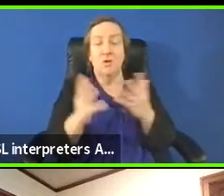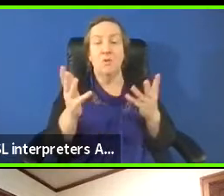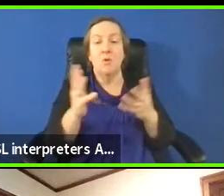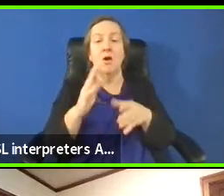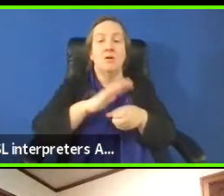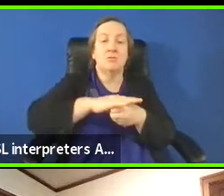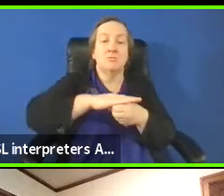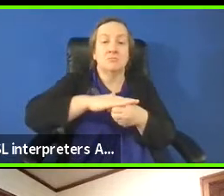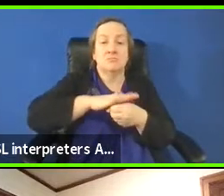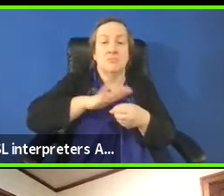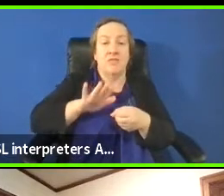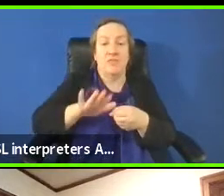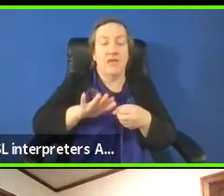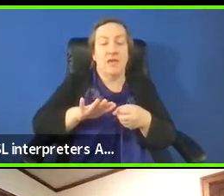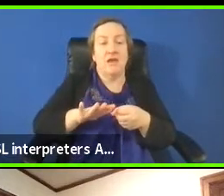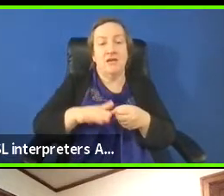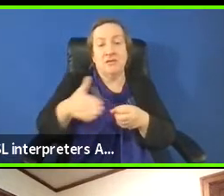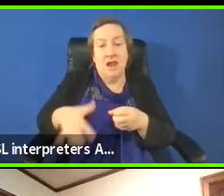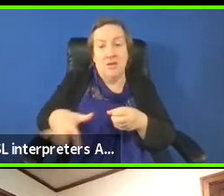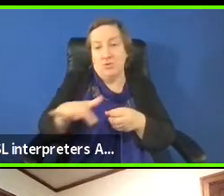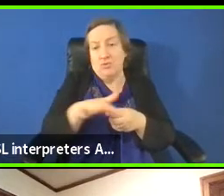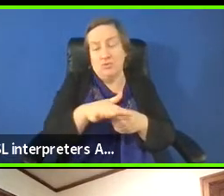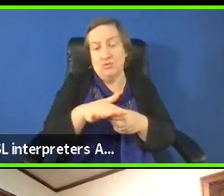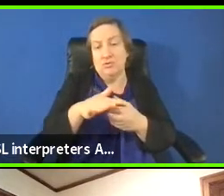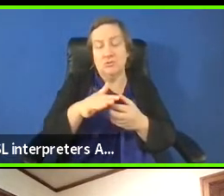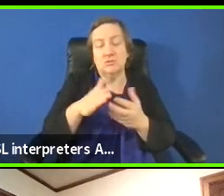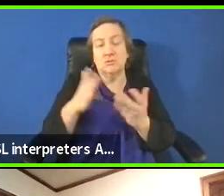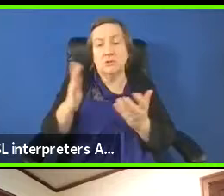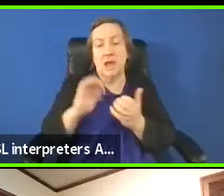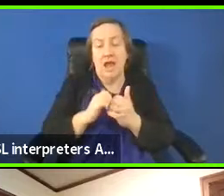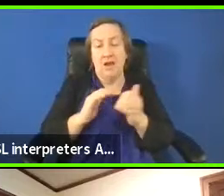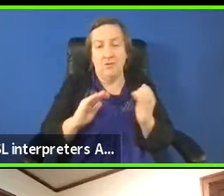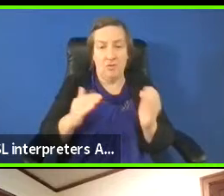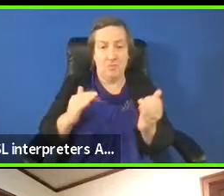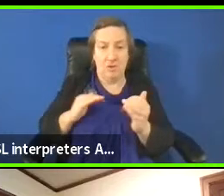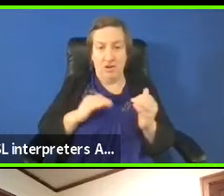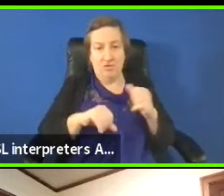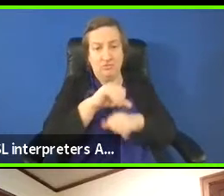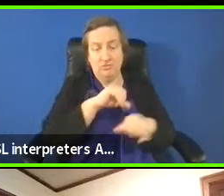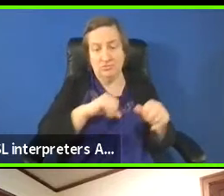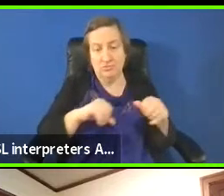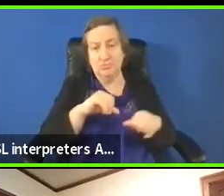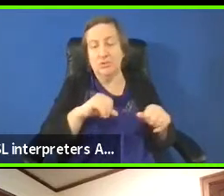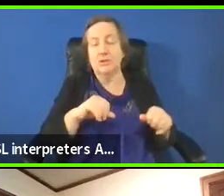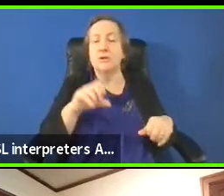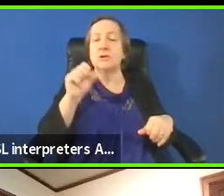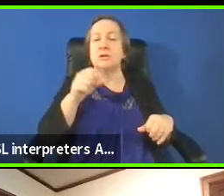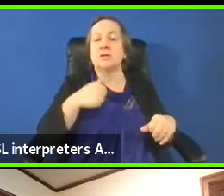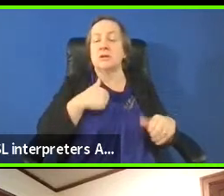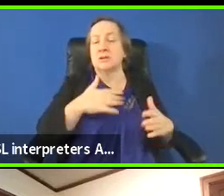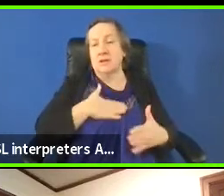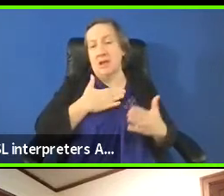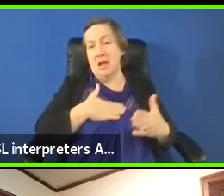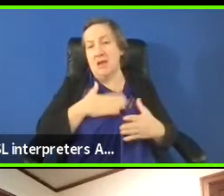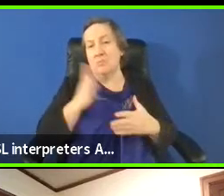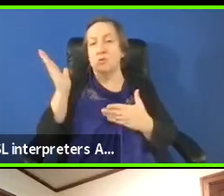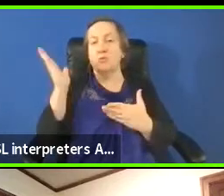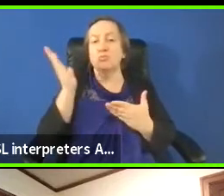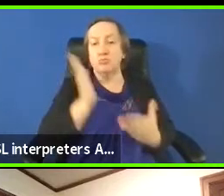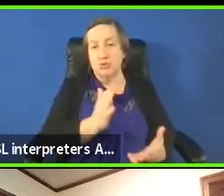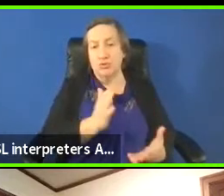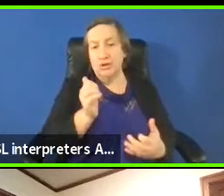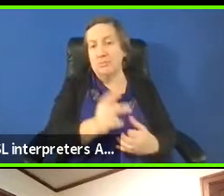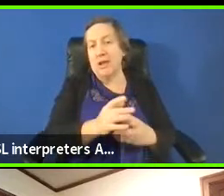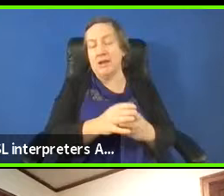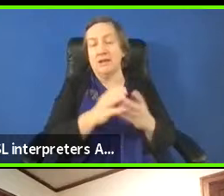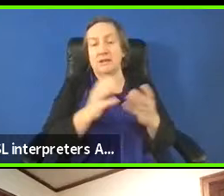those neighborhoods, and how do they compare to one another? So definitely happy to bring back as